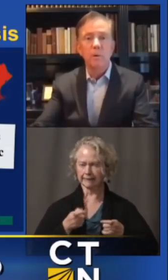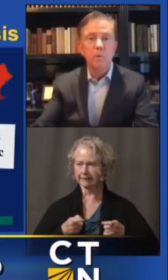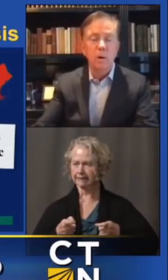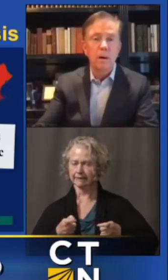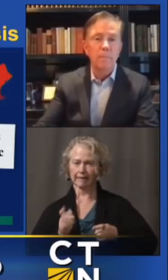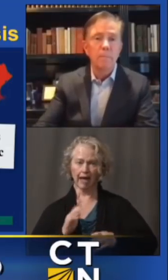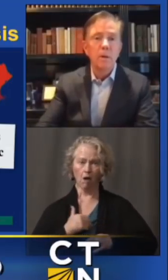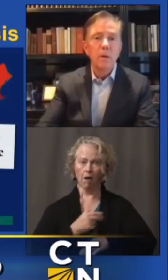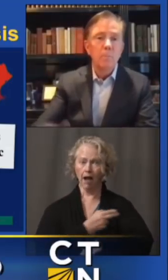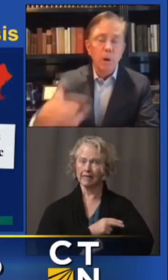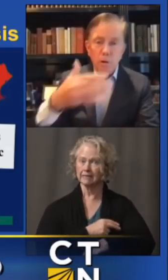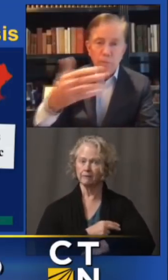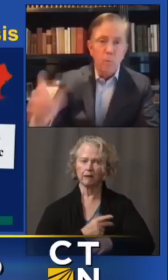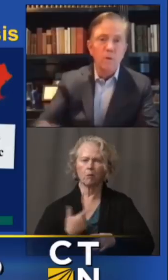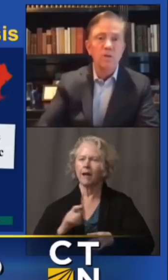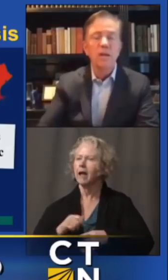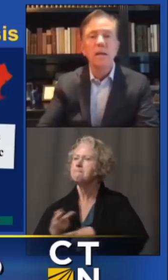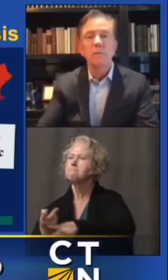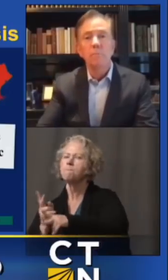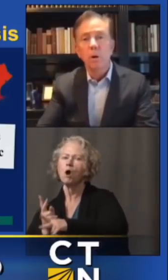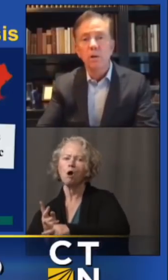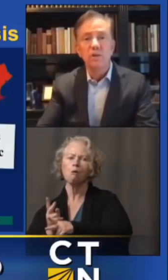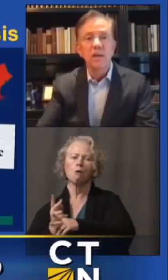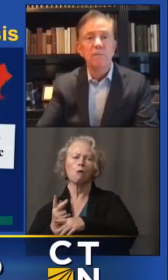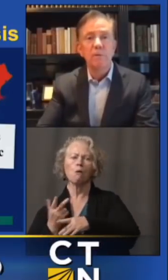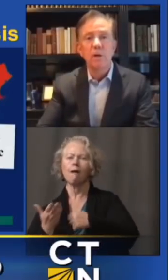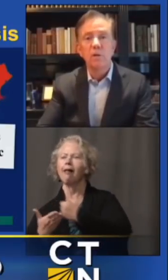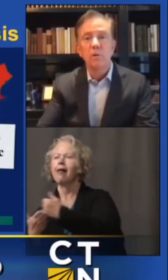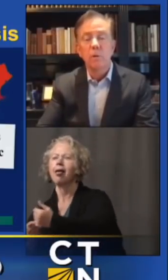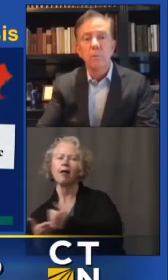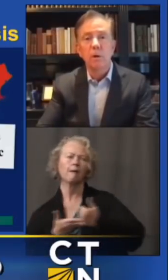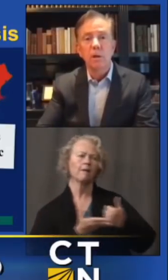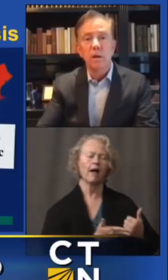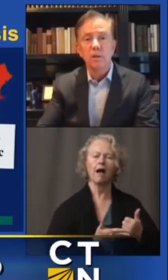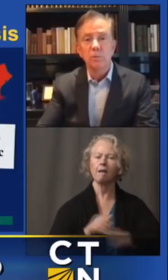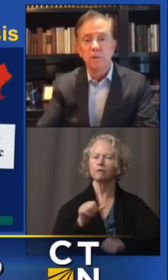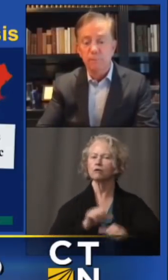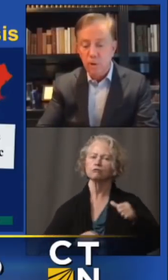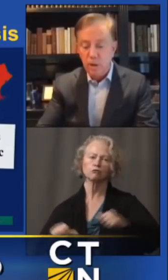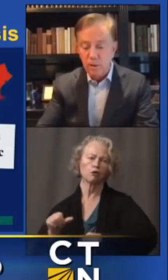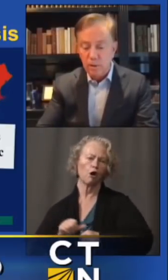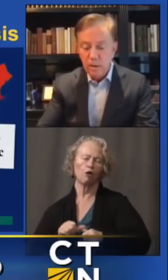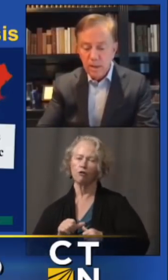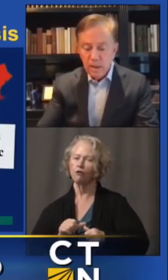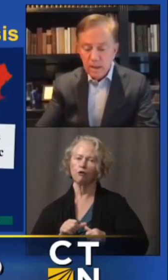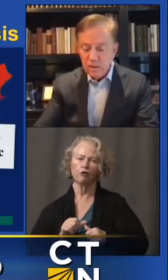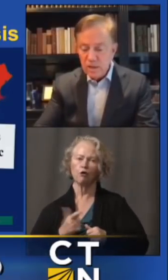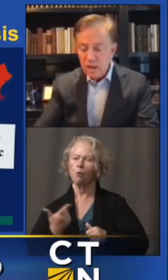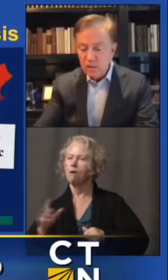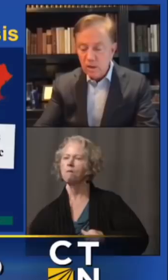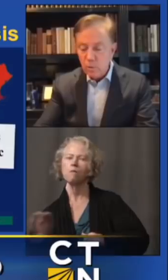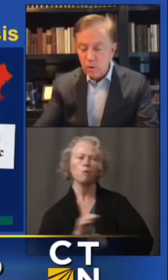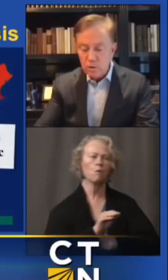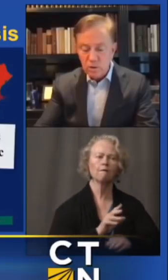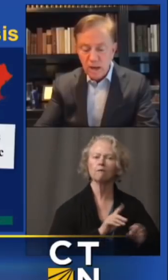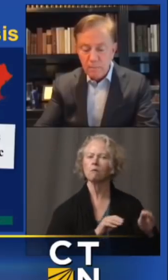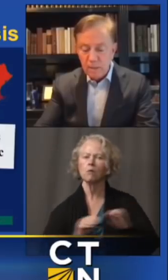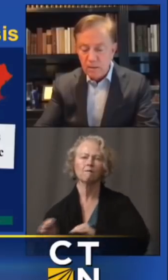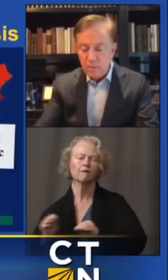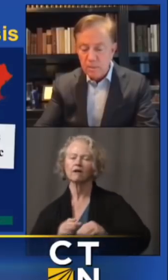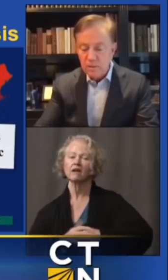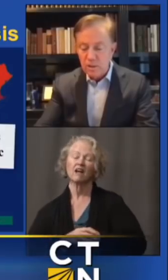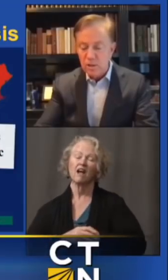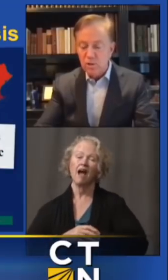able to borrow from one part of the state for another, or one part of the country for another. And you see healthcare workers are tapped